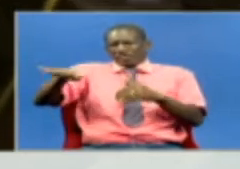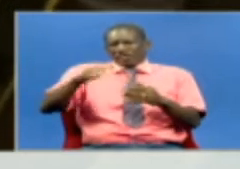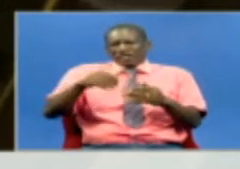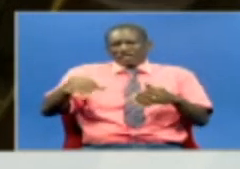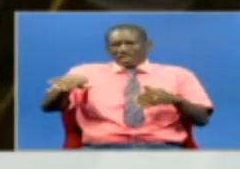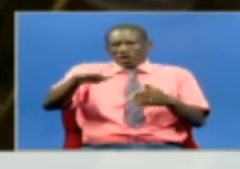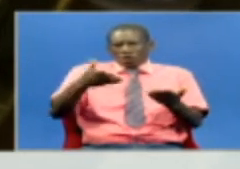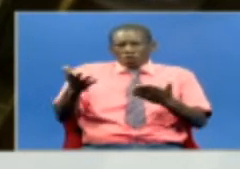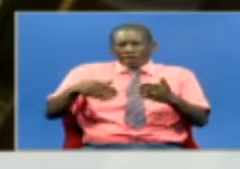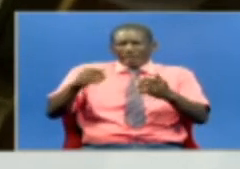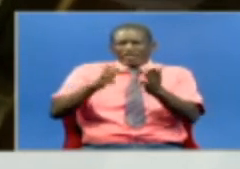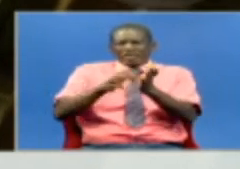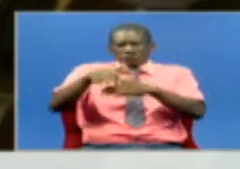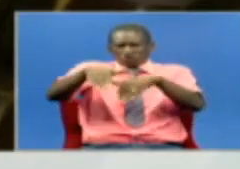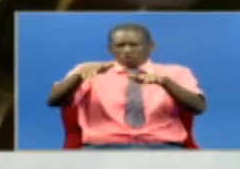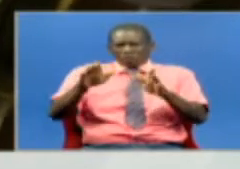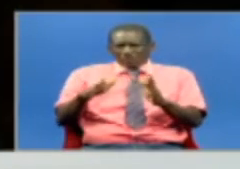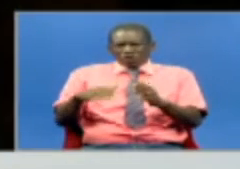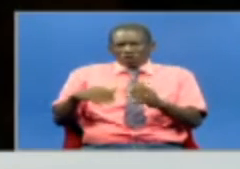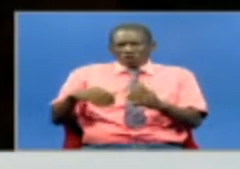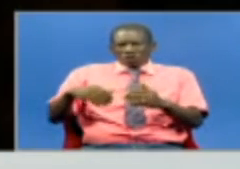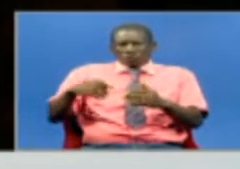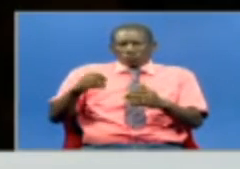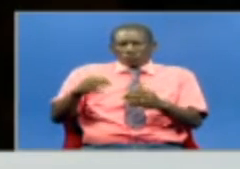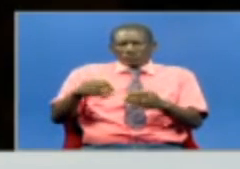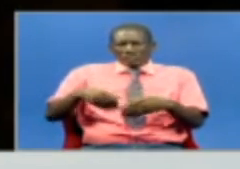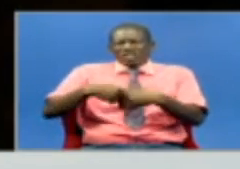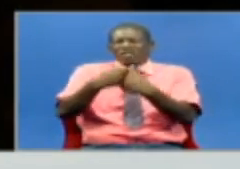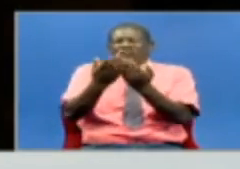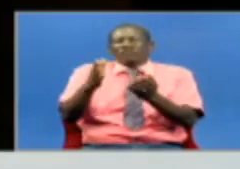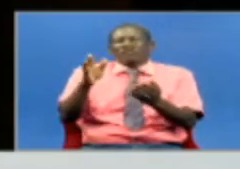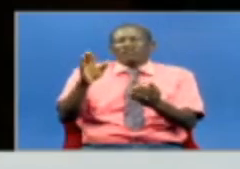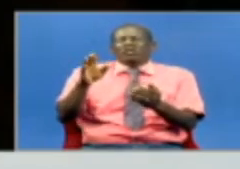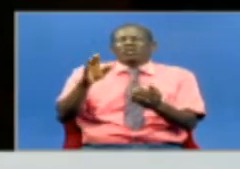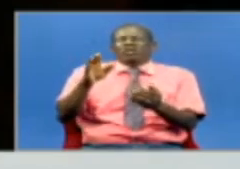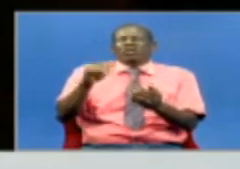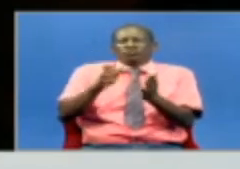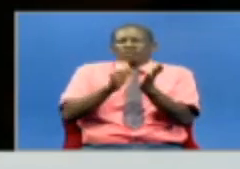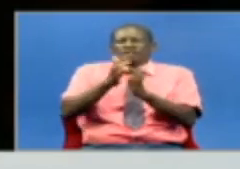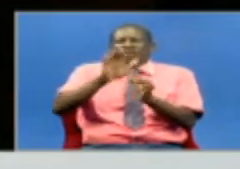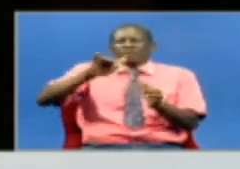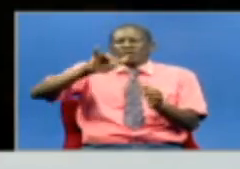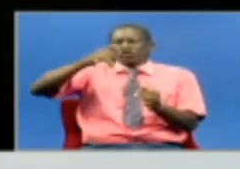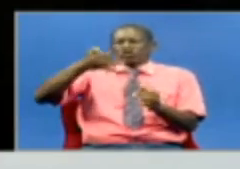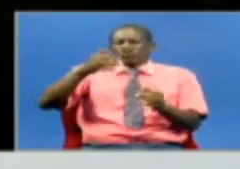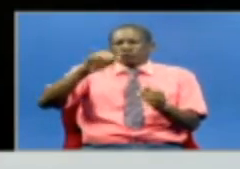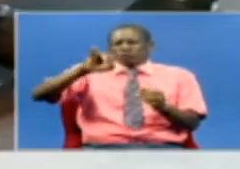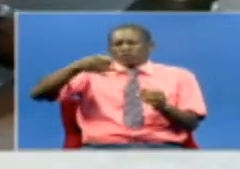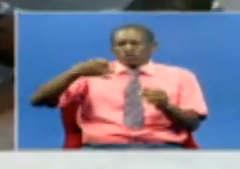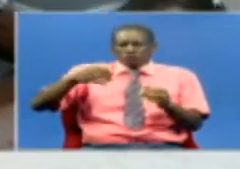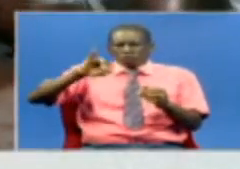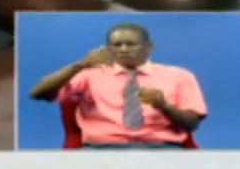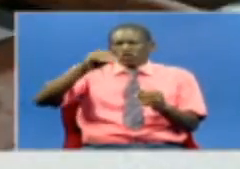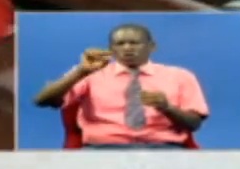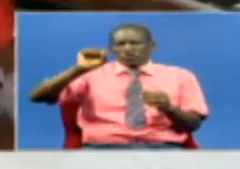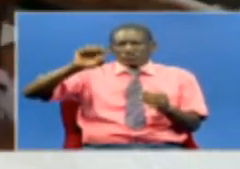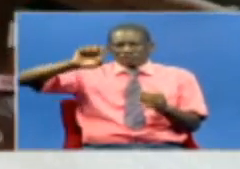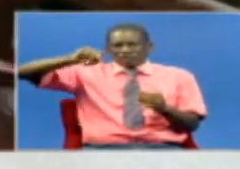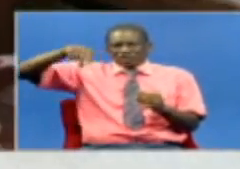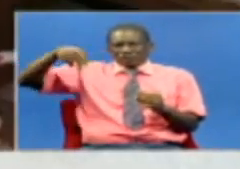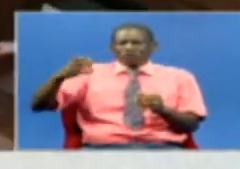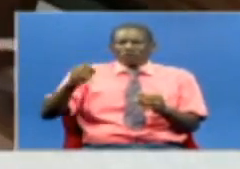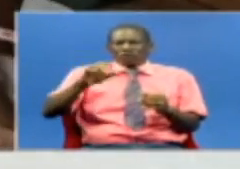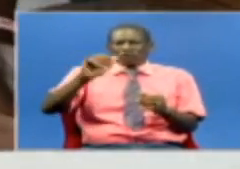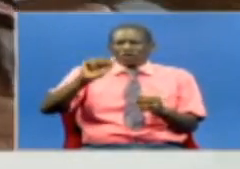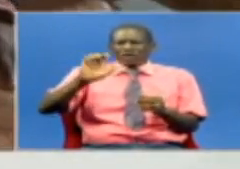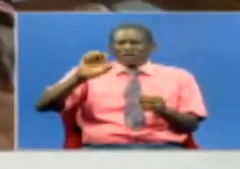burial was donated to Jesus from Joseph the Arimathea, because in that time, until today, we